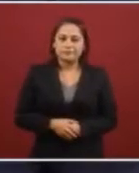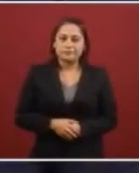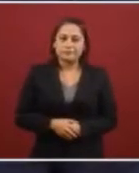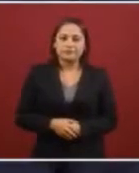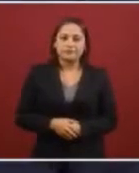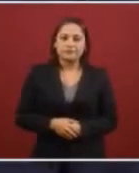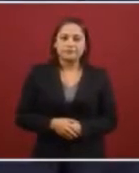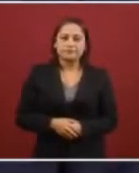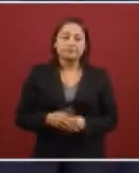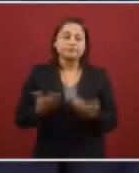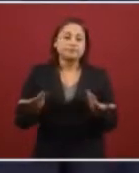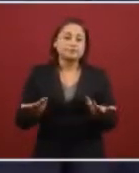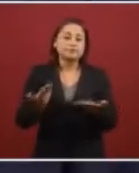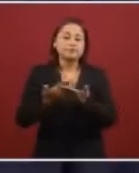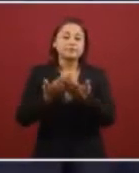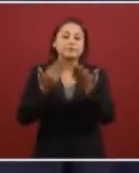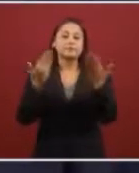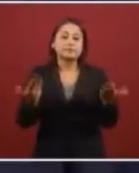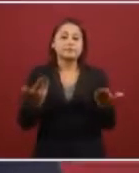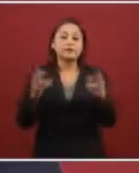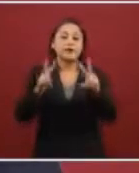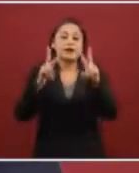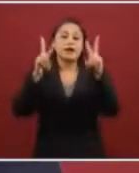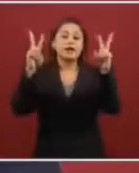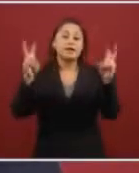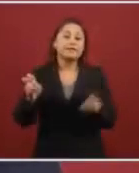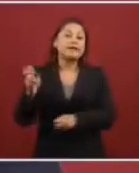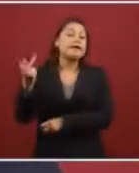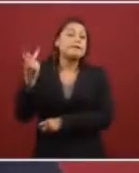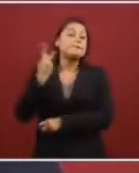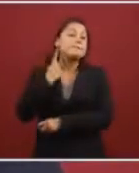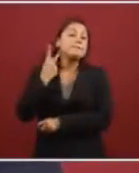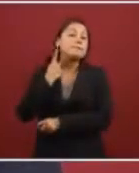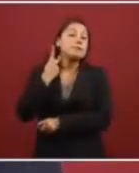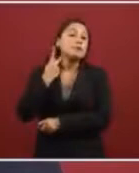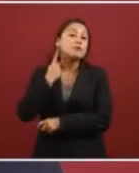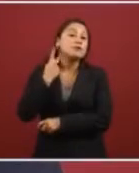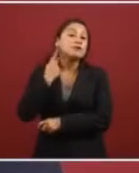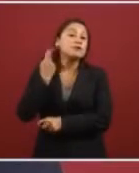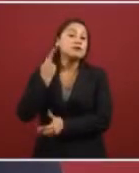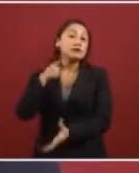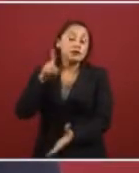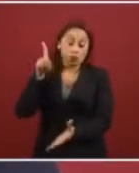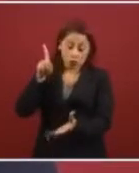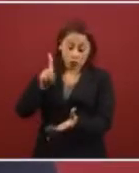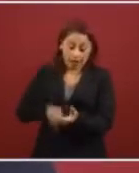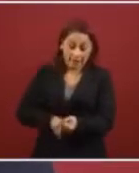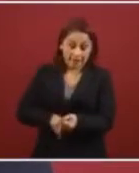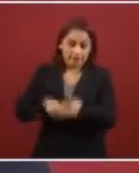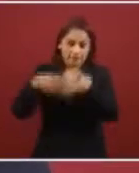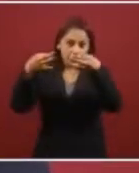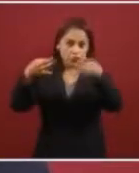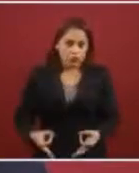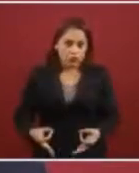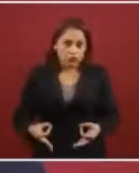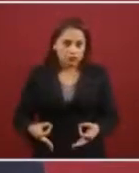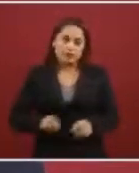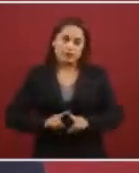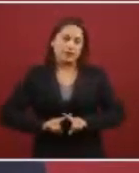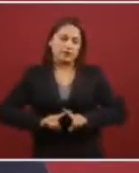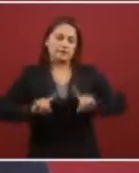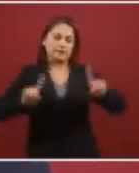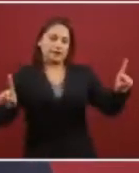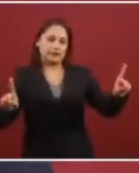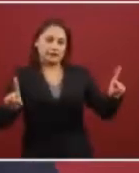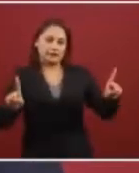Lo políticamente that's correcto. That which is politically correct. Tiene que ver con la llamada normalidad política. That which does not have